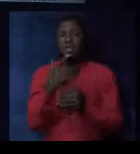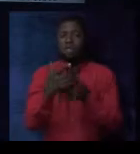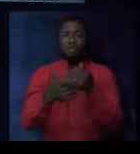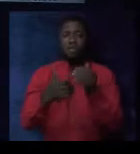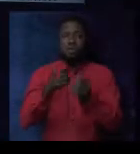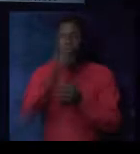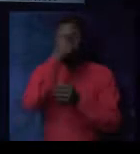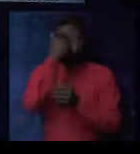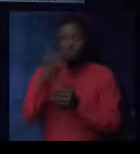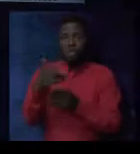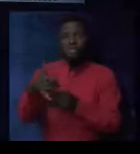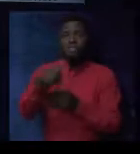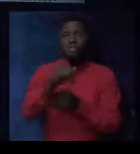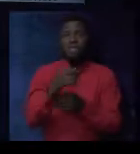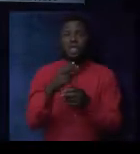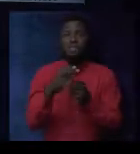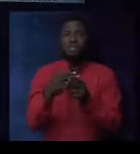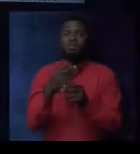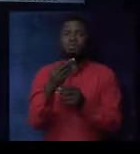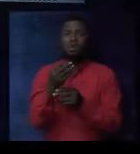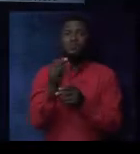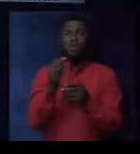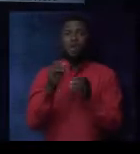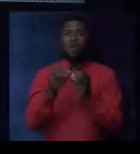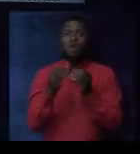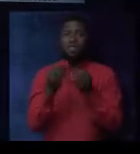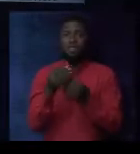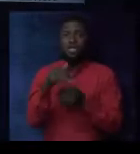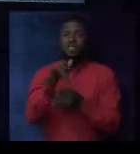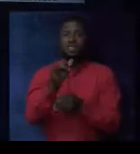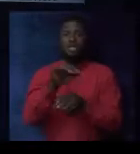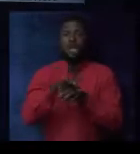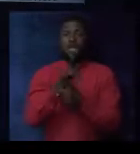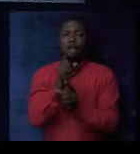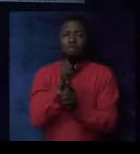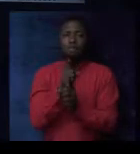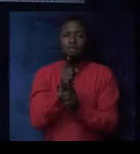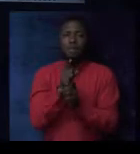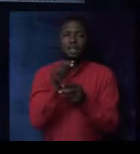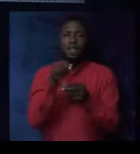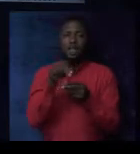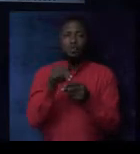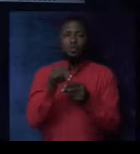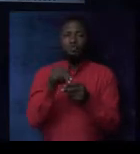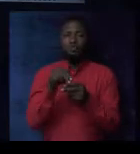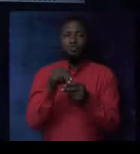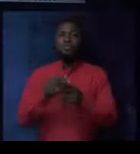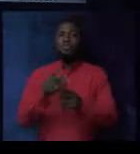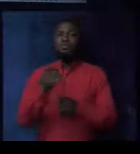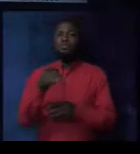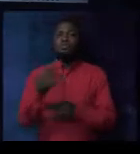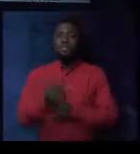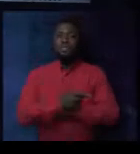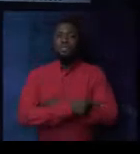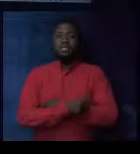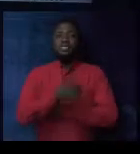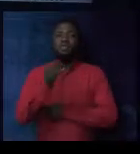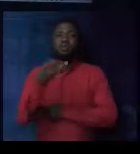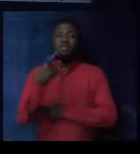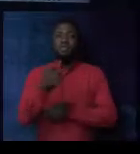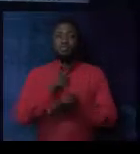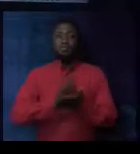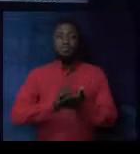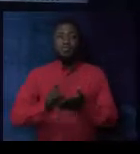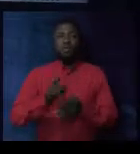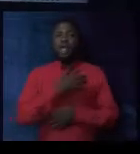so on, because they are names of organizations. Still on proper nouns, names of the days